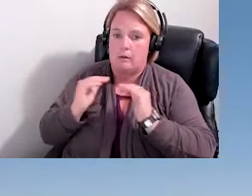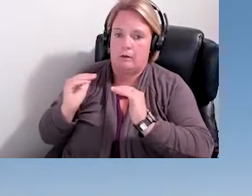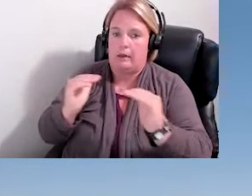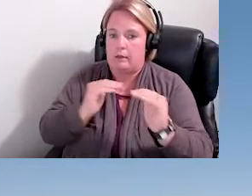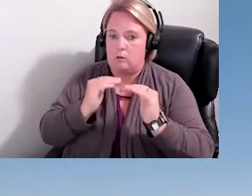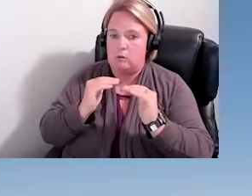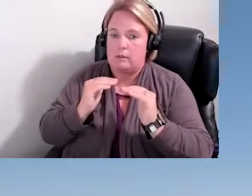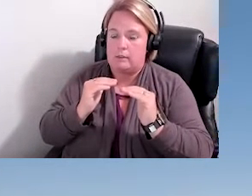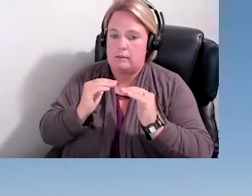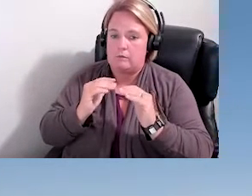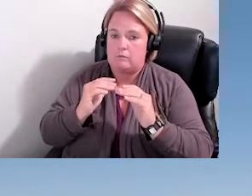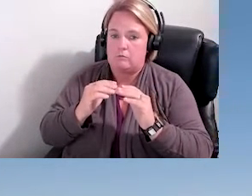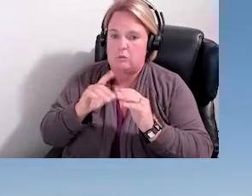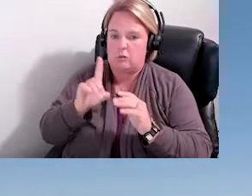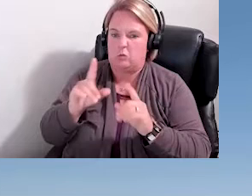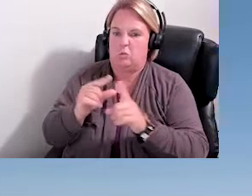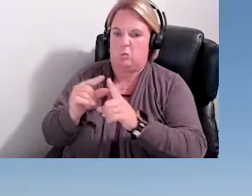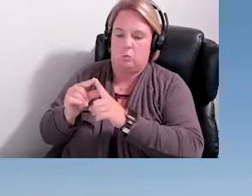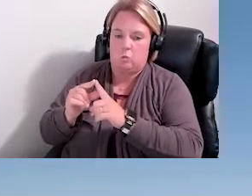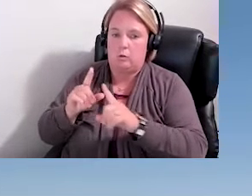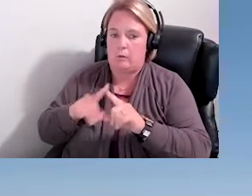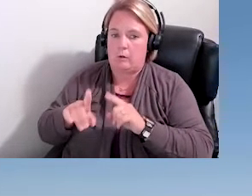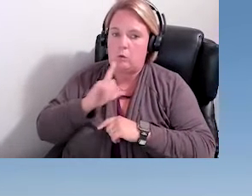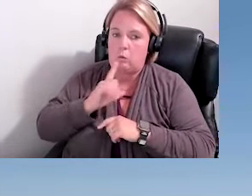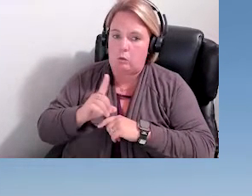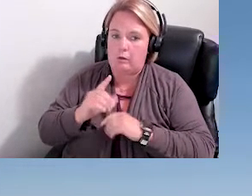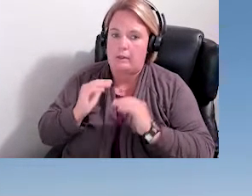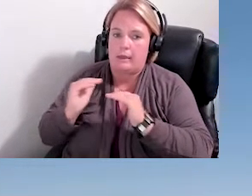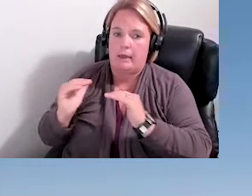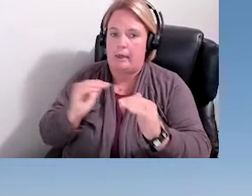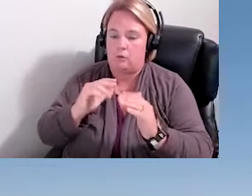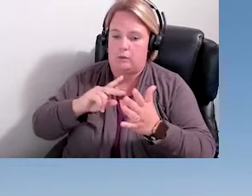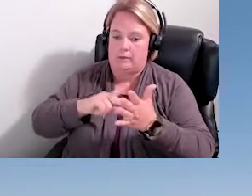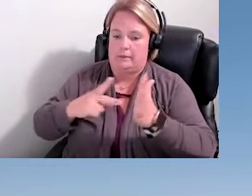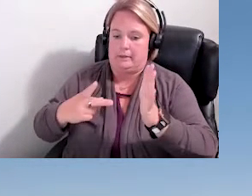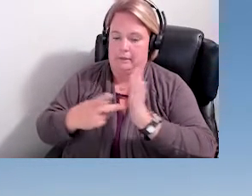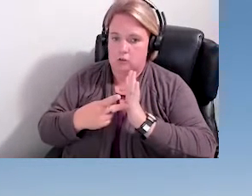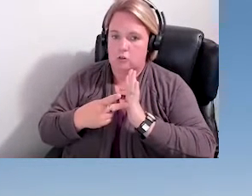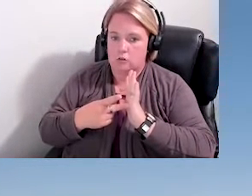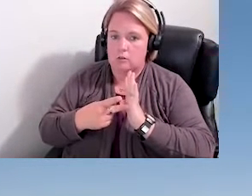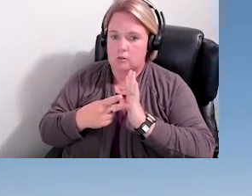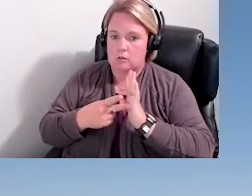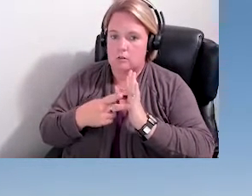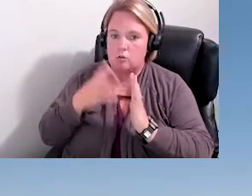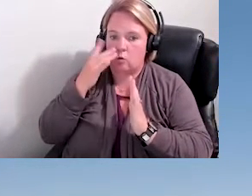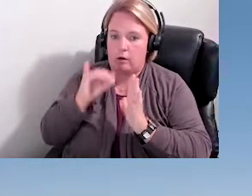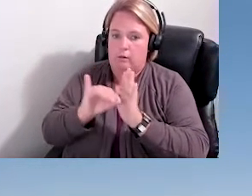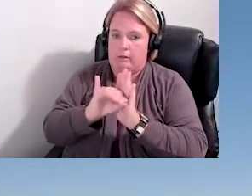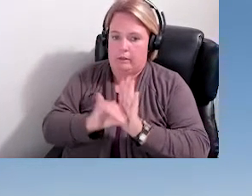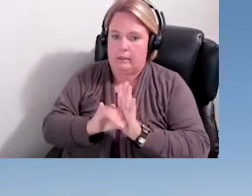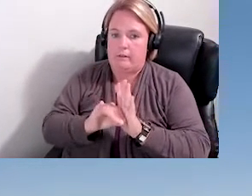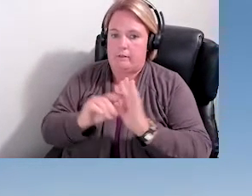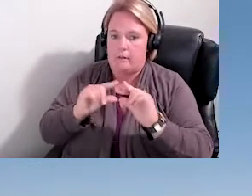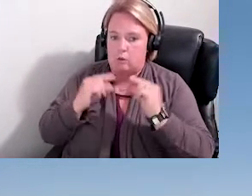term, but what we want to be mindful of is equity is about being intentional, which is why we've identified groups who are